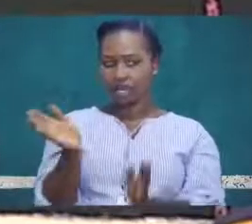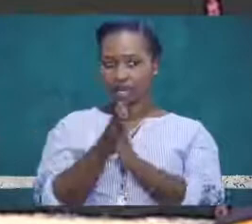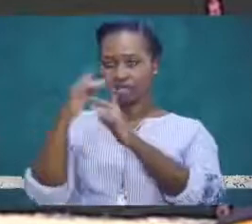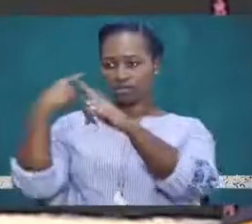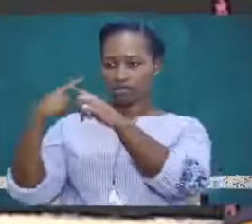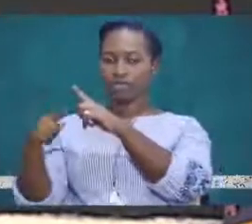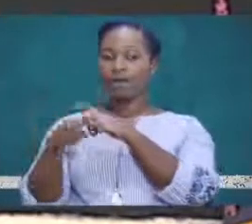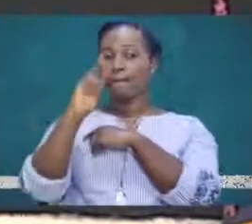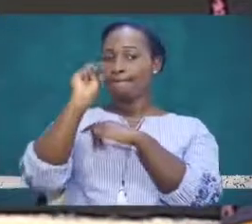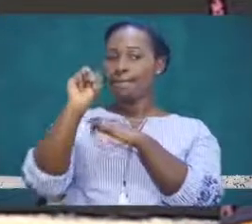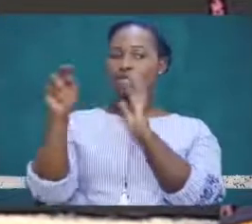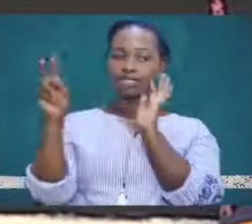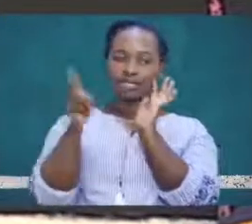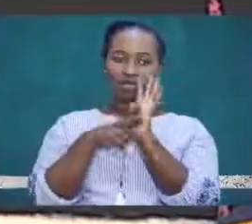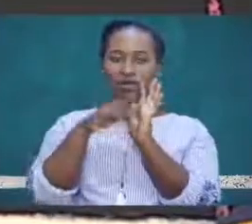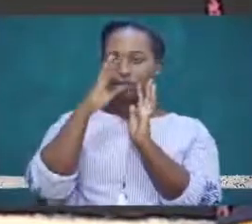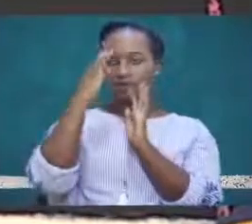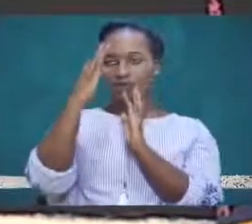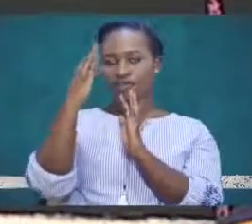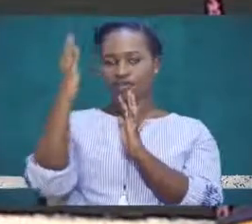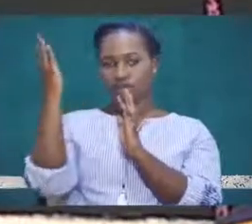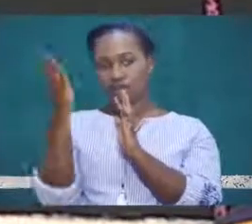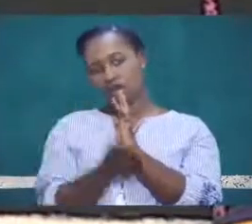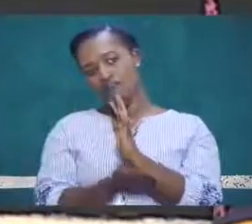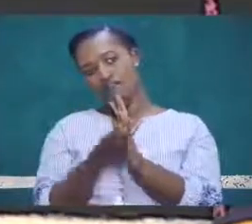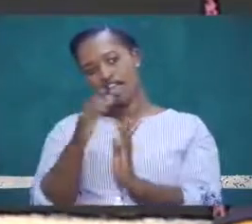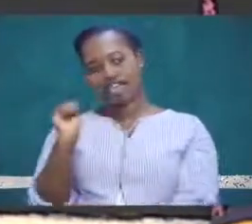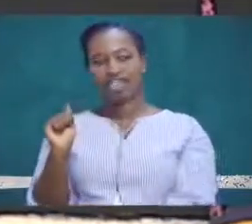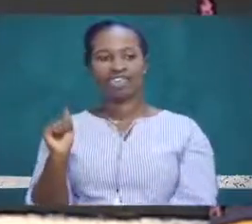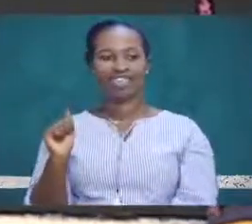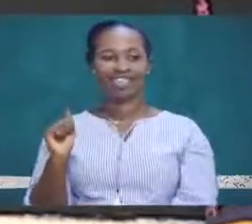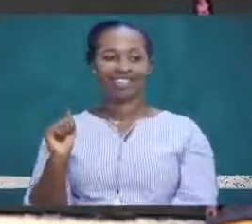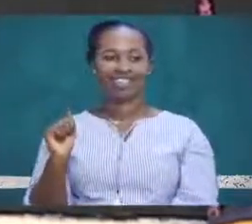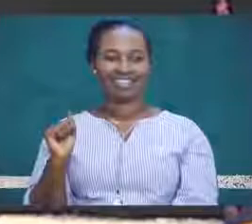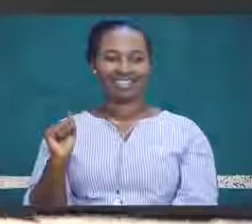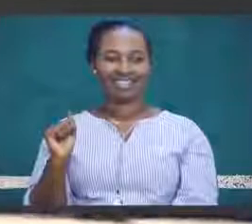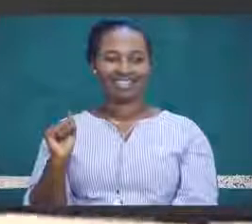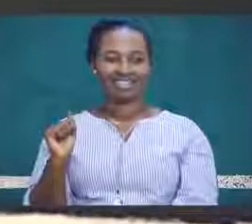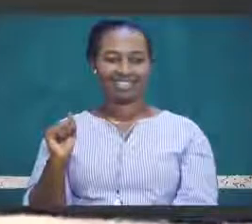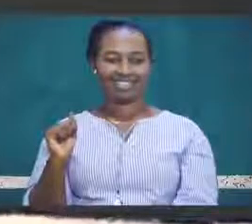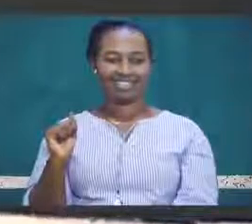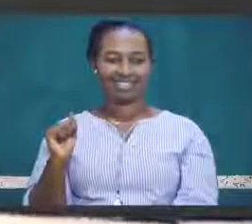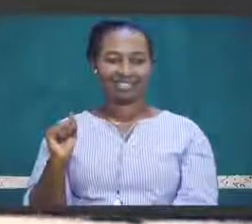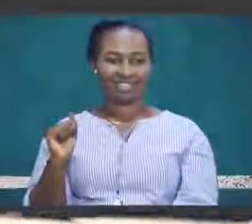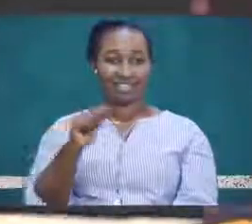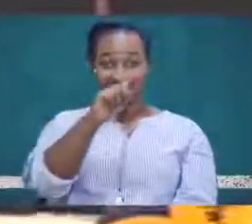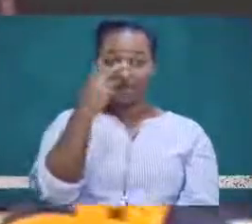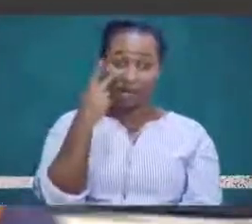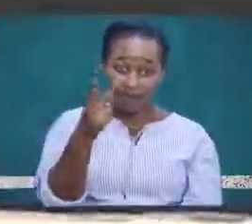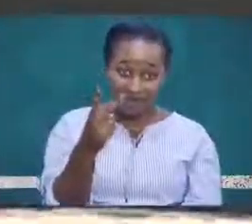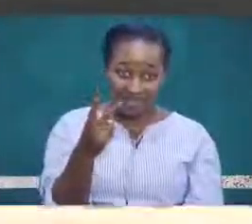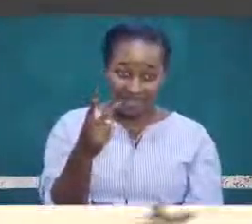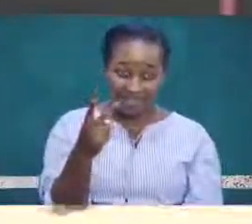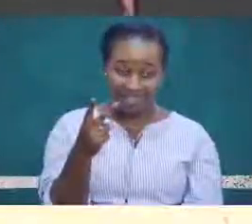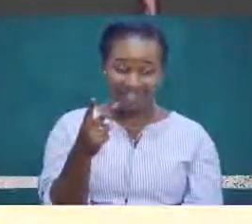mass, mass is equal to force divided by acceleration. Do you see that in your